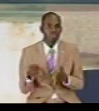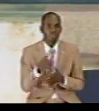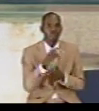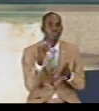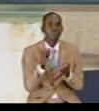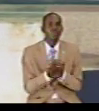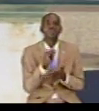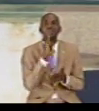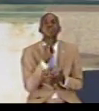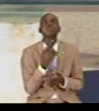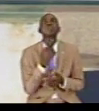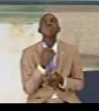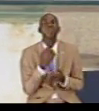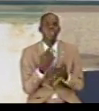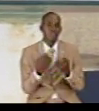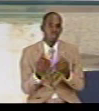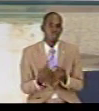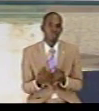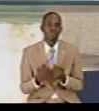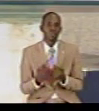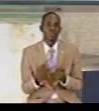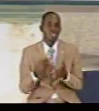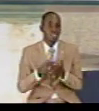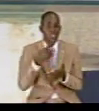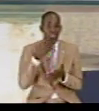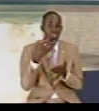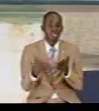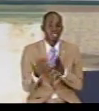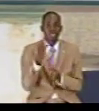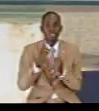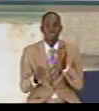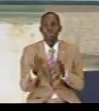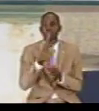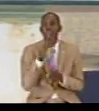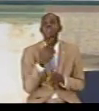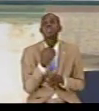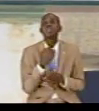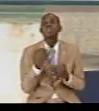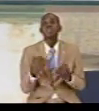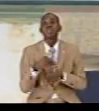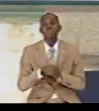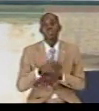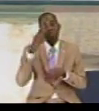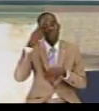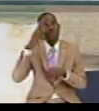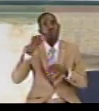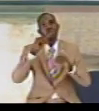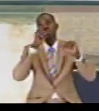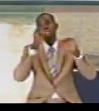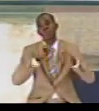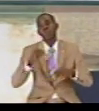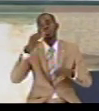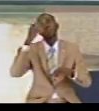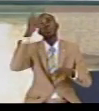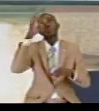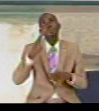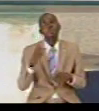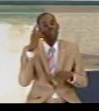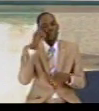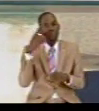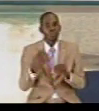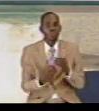is athirst come. It says, if you are thirsty tonight for the blessing of God, for the